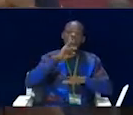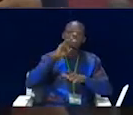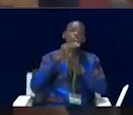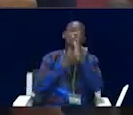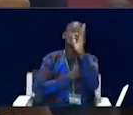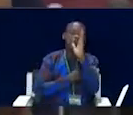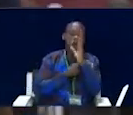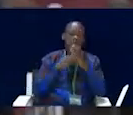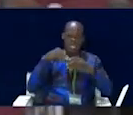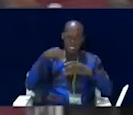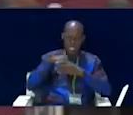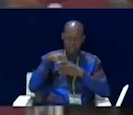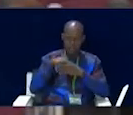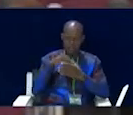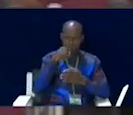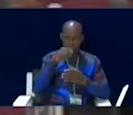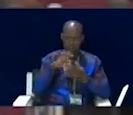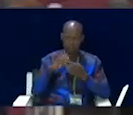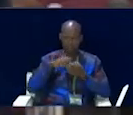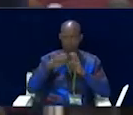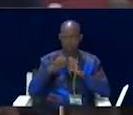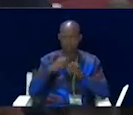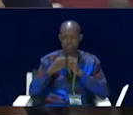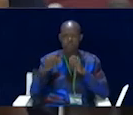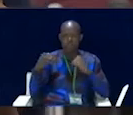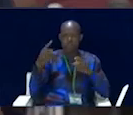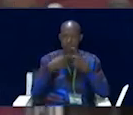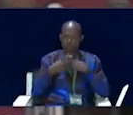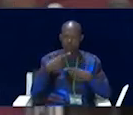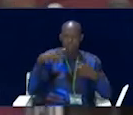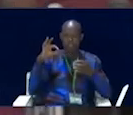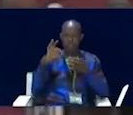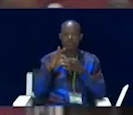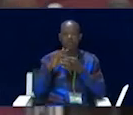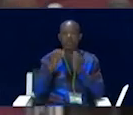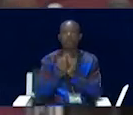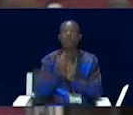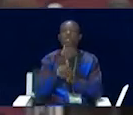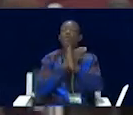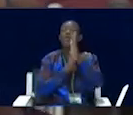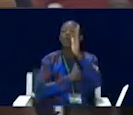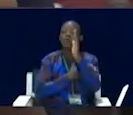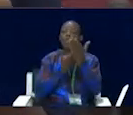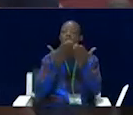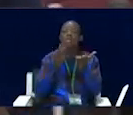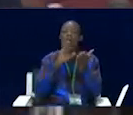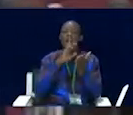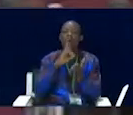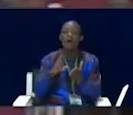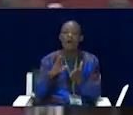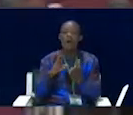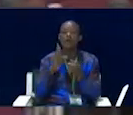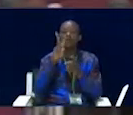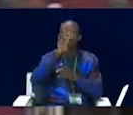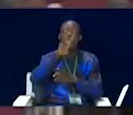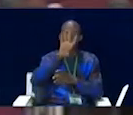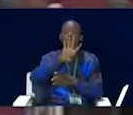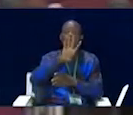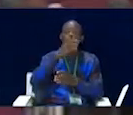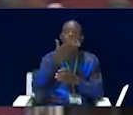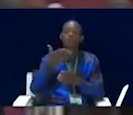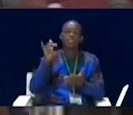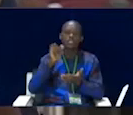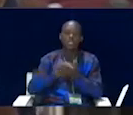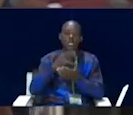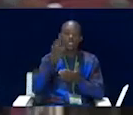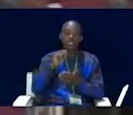situation, you coming in contact with God. There are four things that the woman with the issue of blood did.